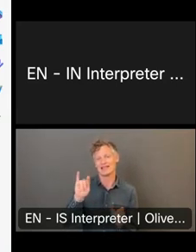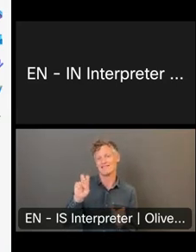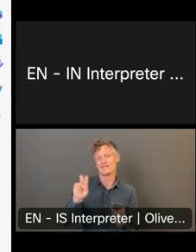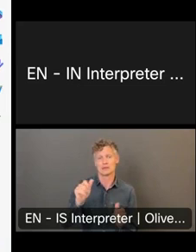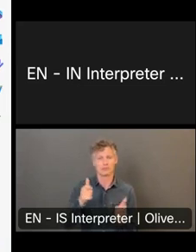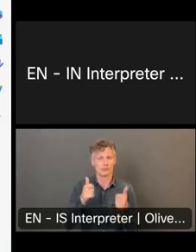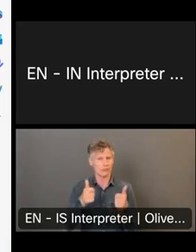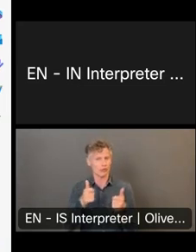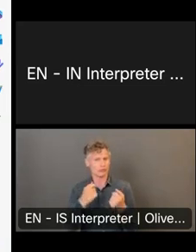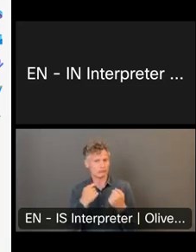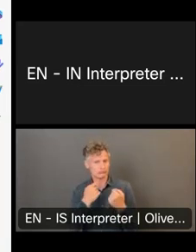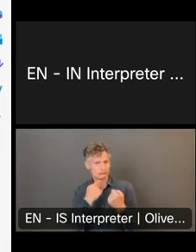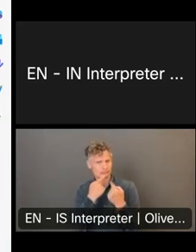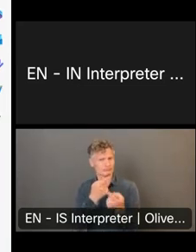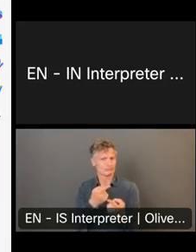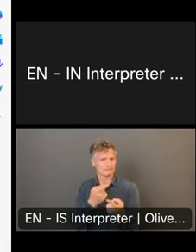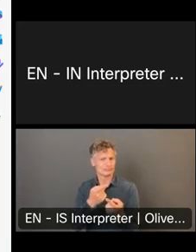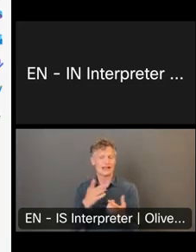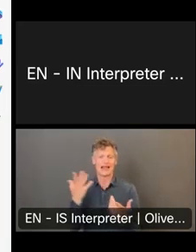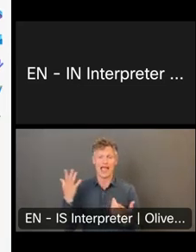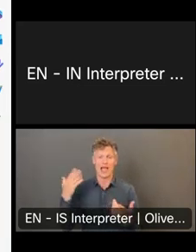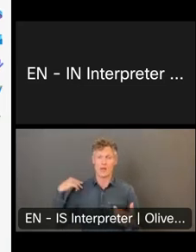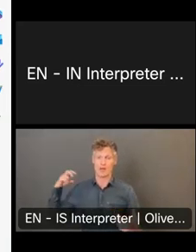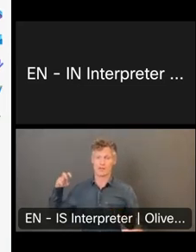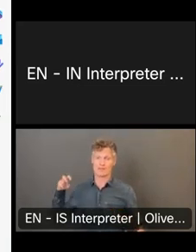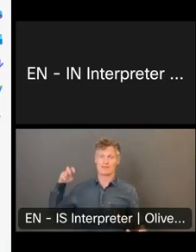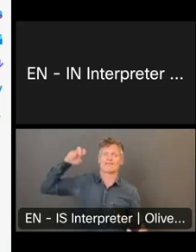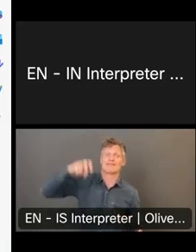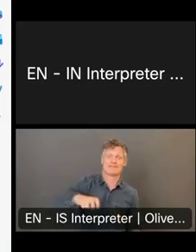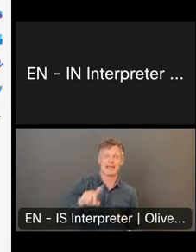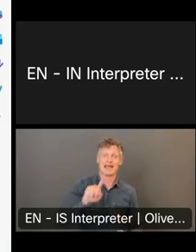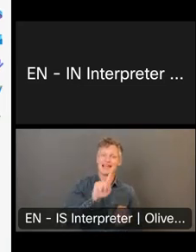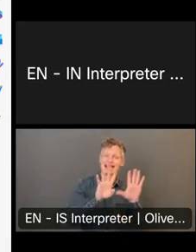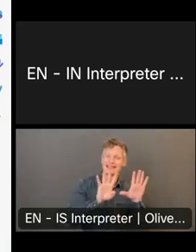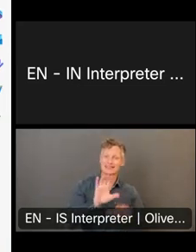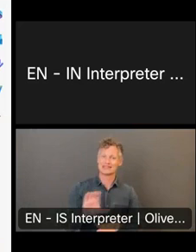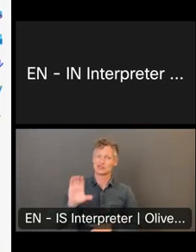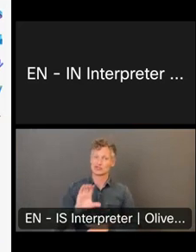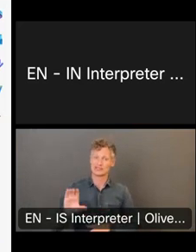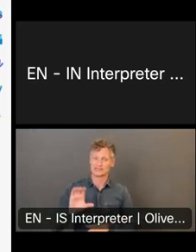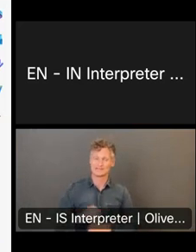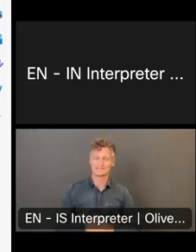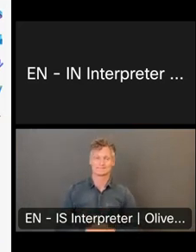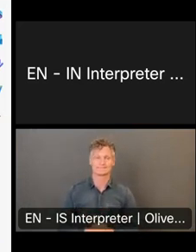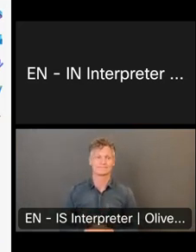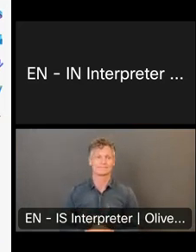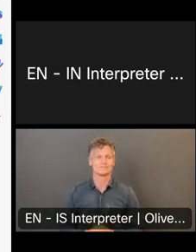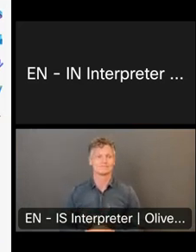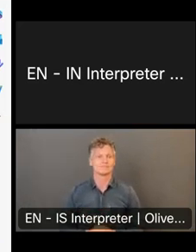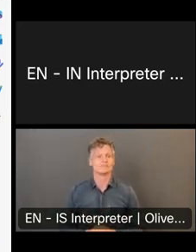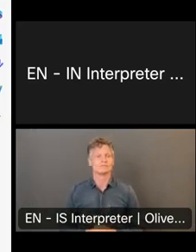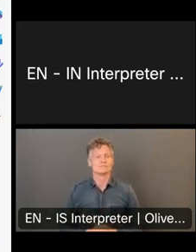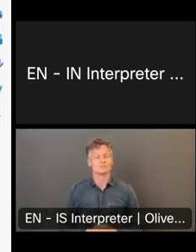Moving ahead back to the 19th century, it wasn't until the diachronic philologists of the 19th century that the trade-off